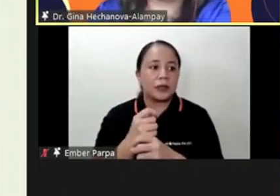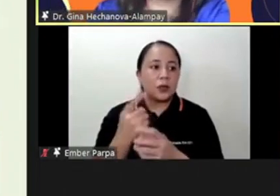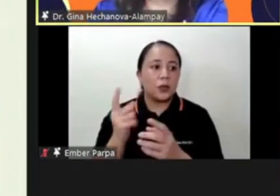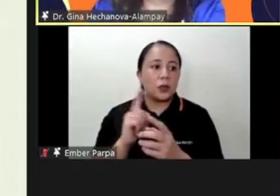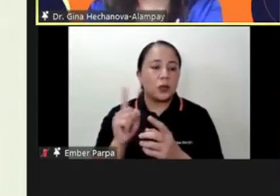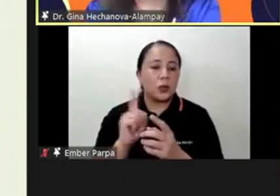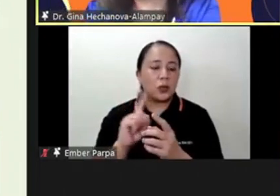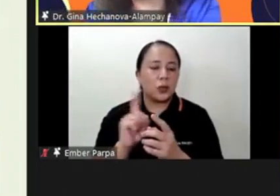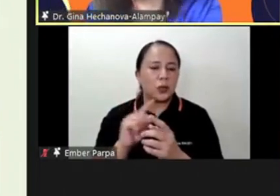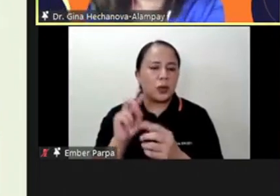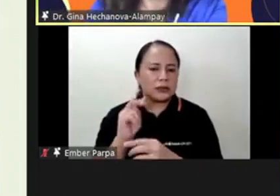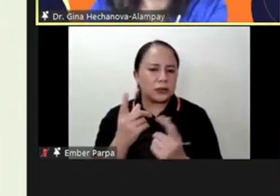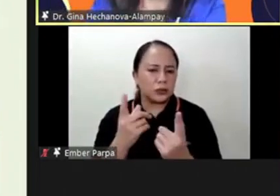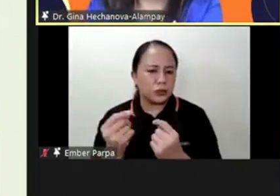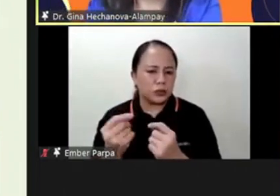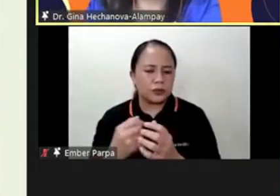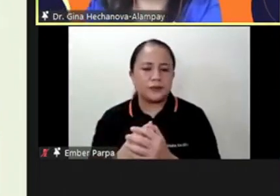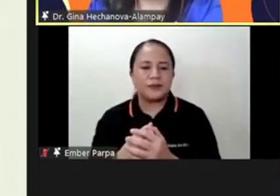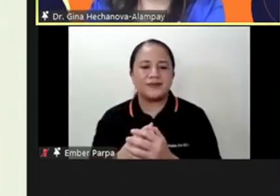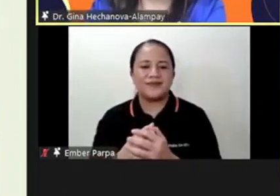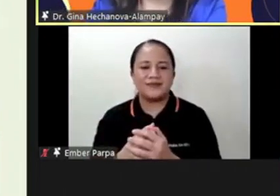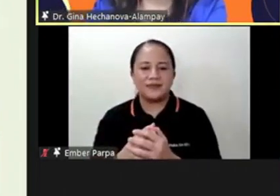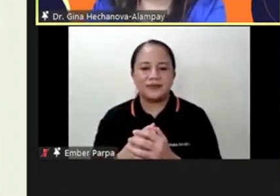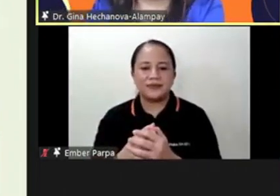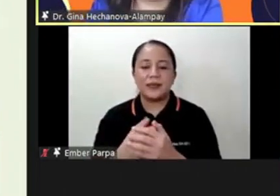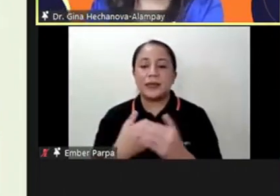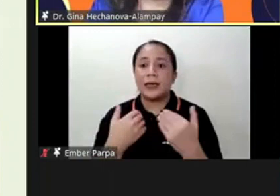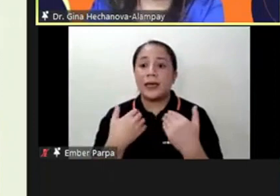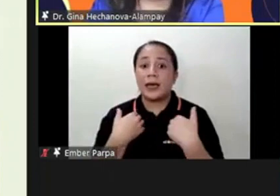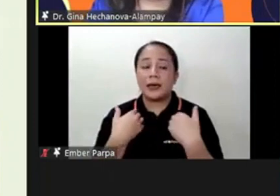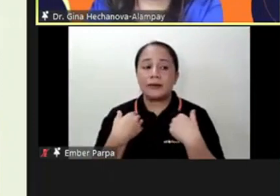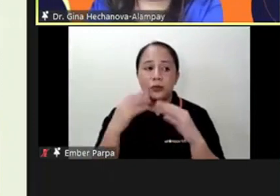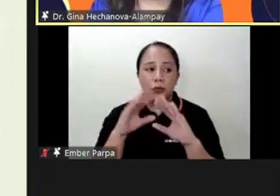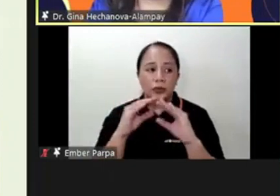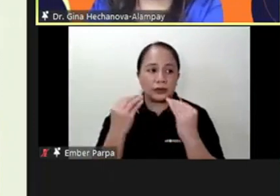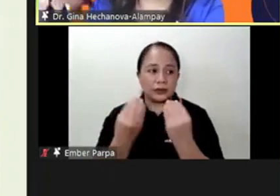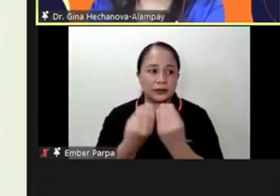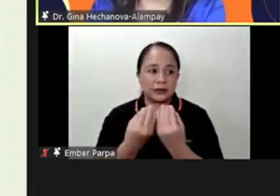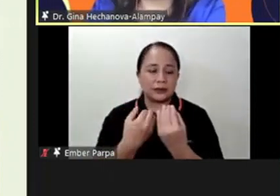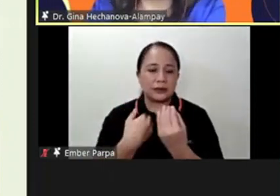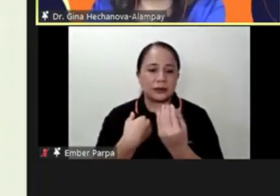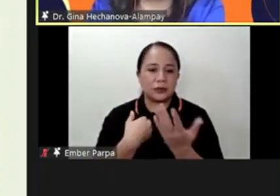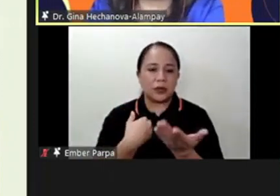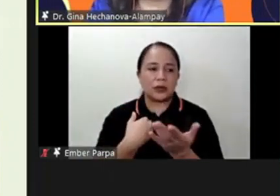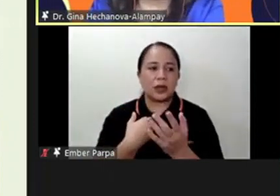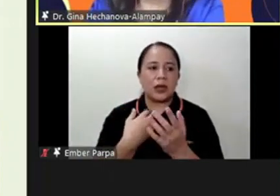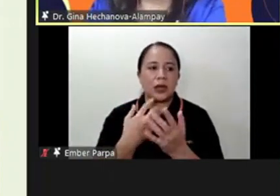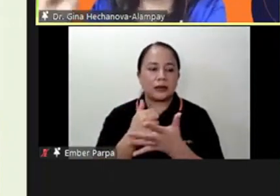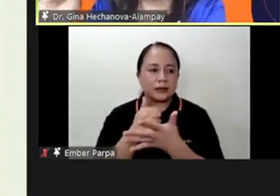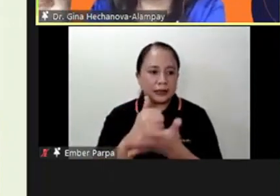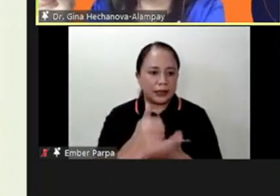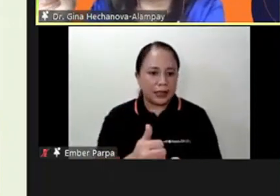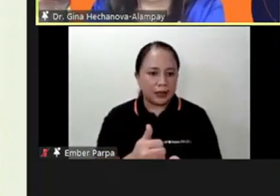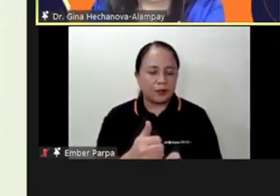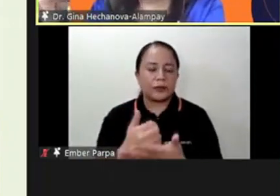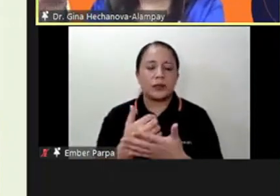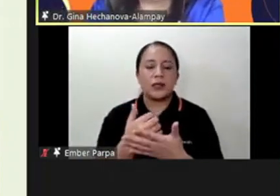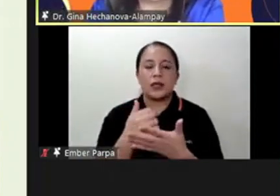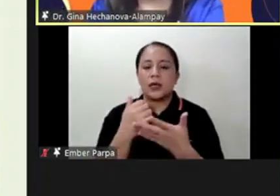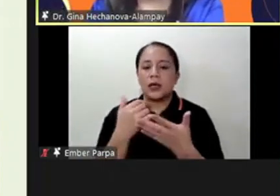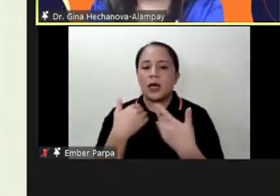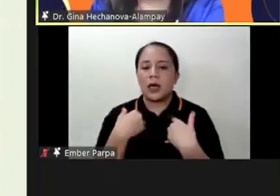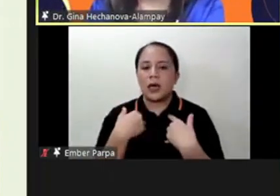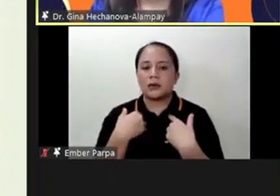to do? Then there are also the organizational aspect. There's a response team so that there's a team